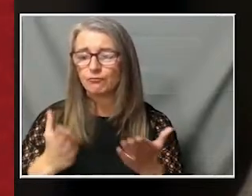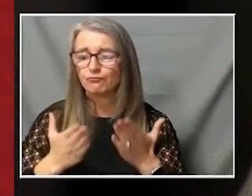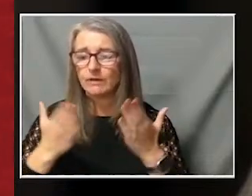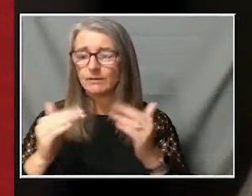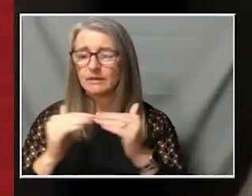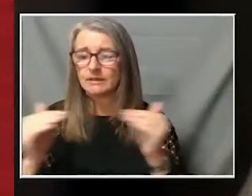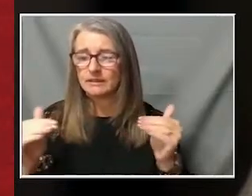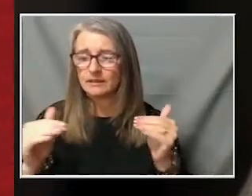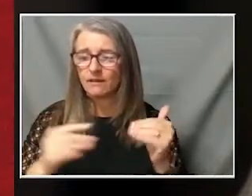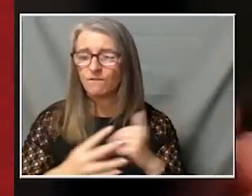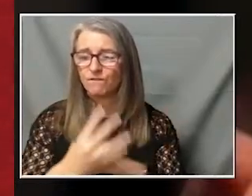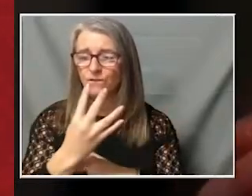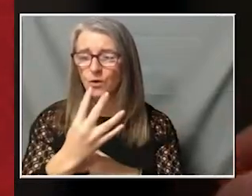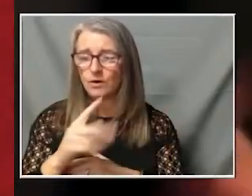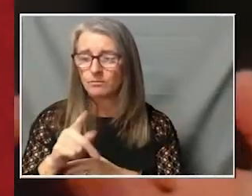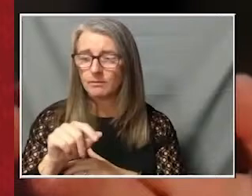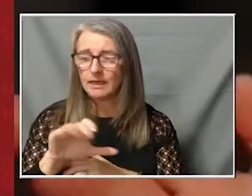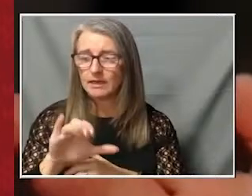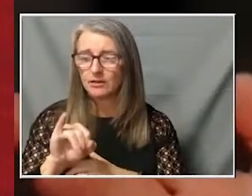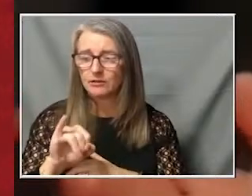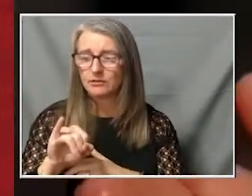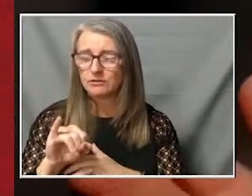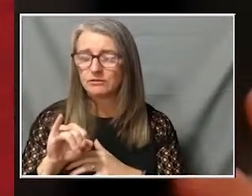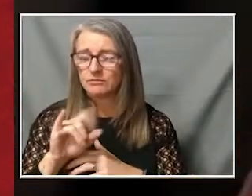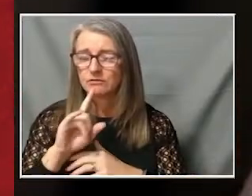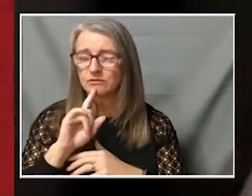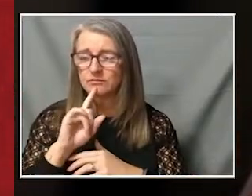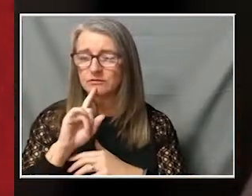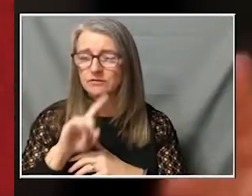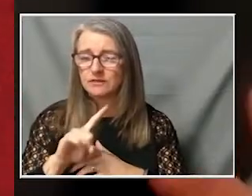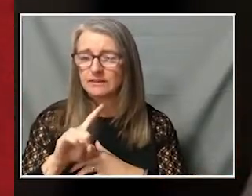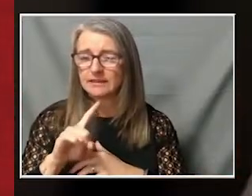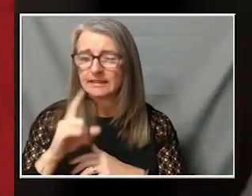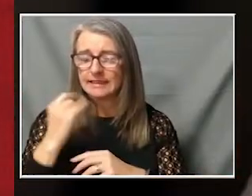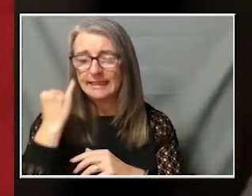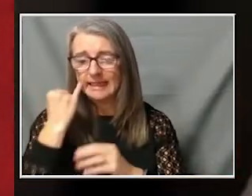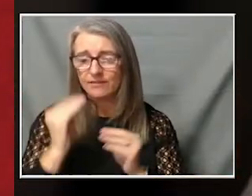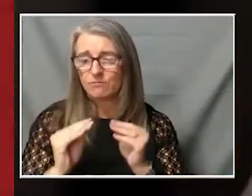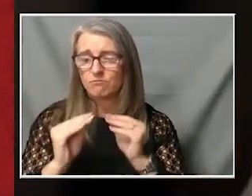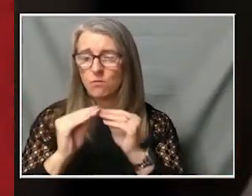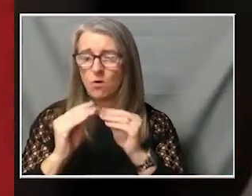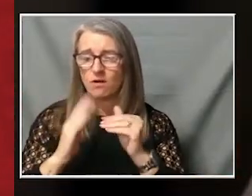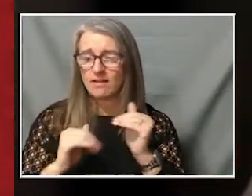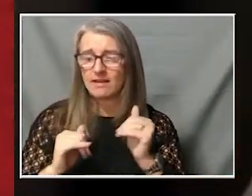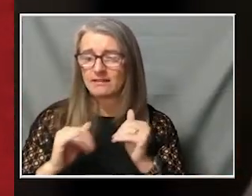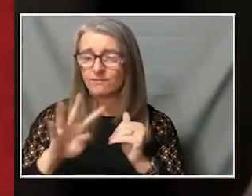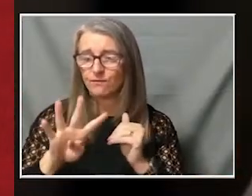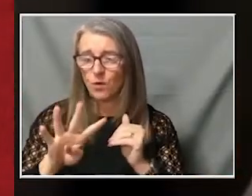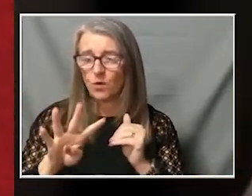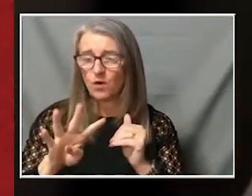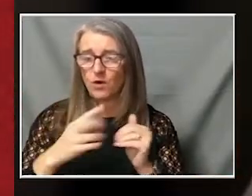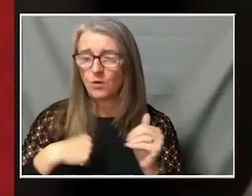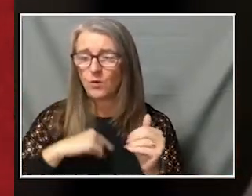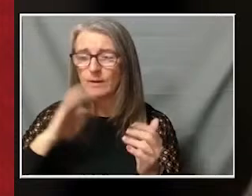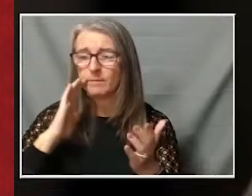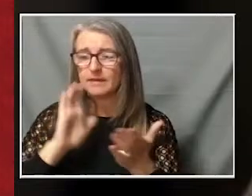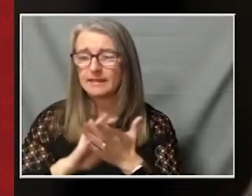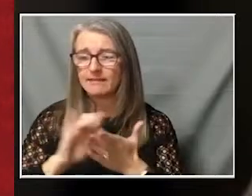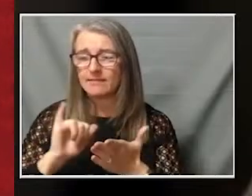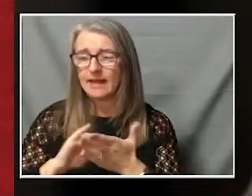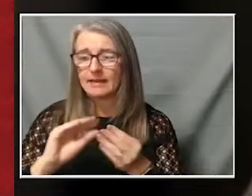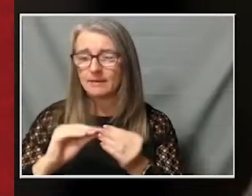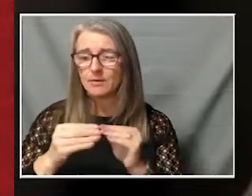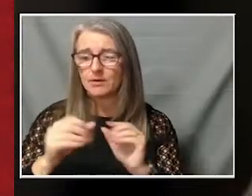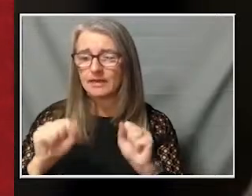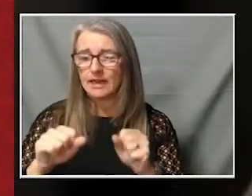4 picocuries, if someone's a lot greater than this number, we believe that this number